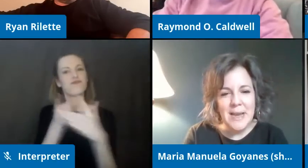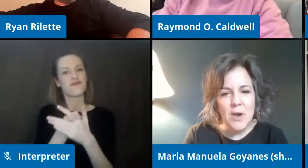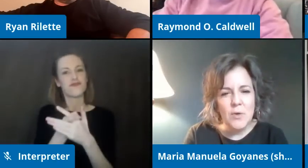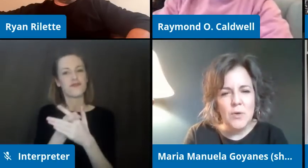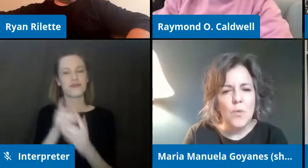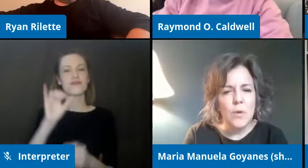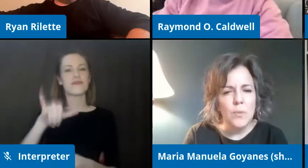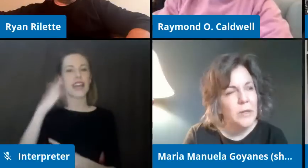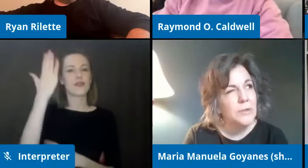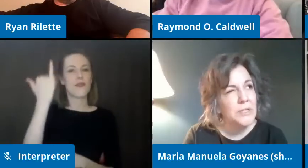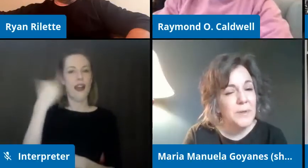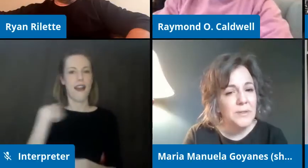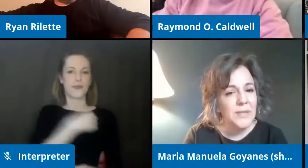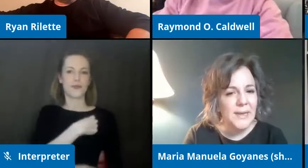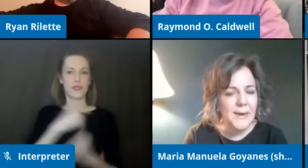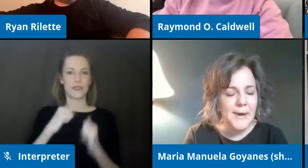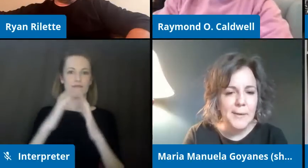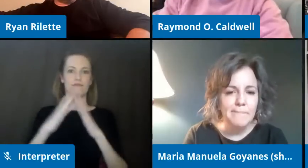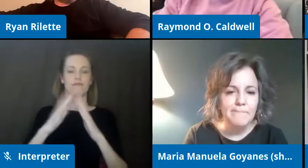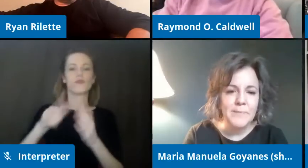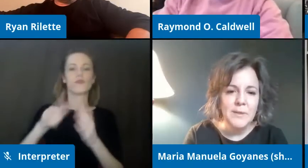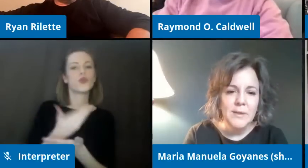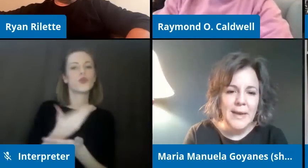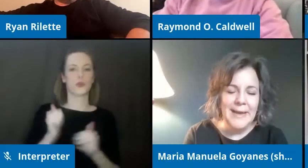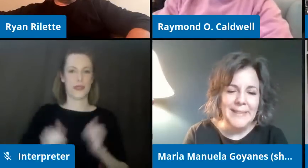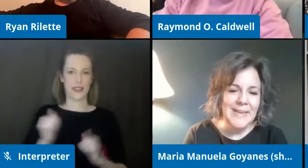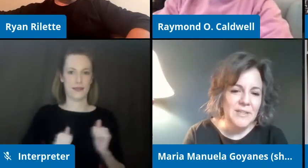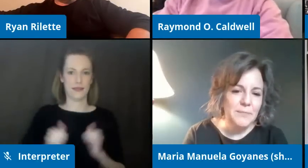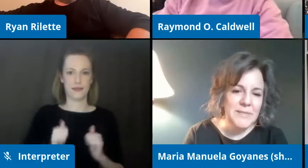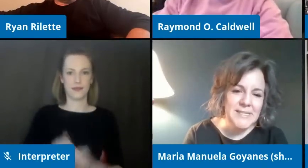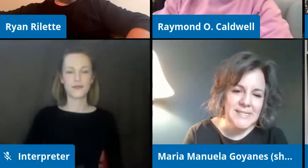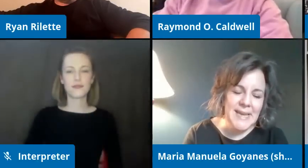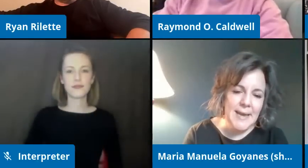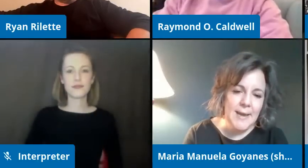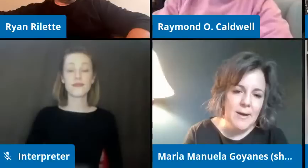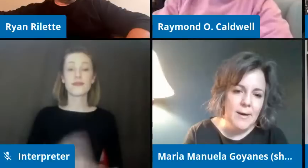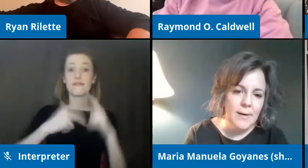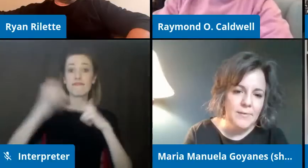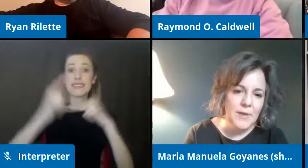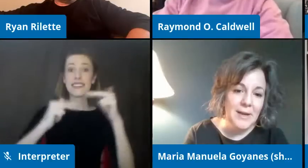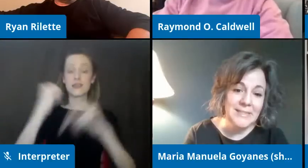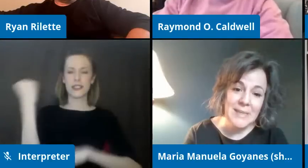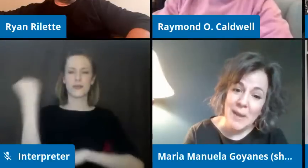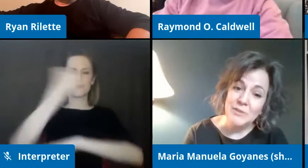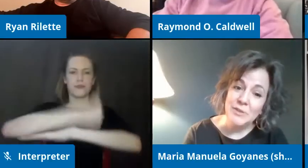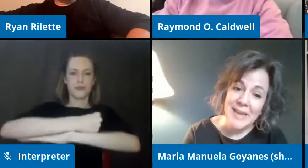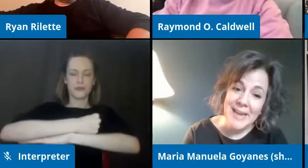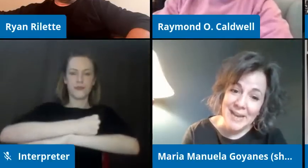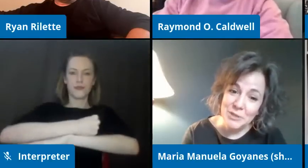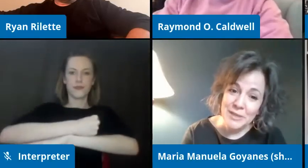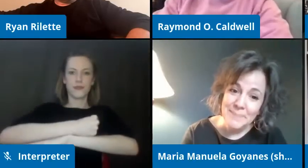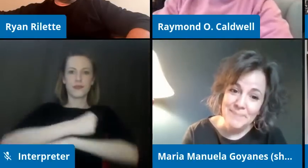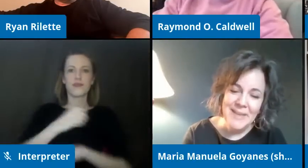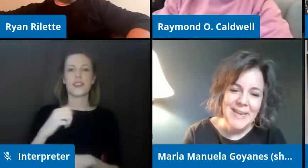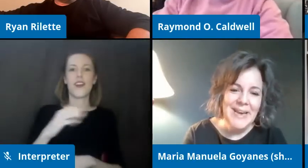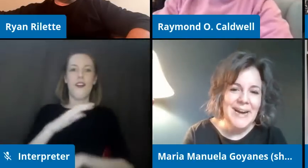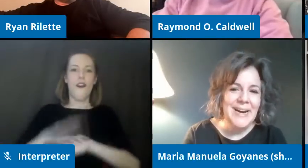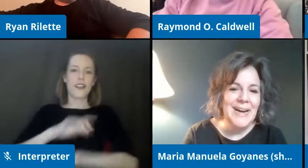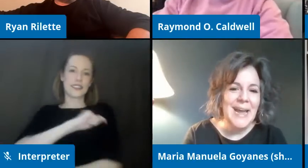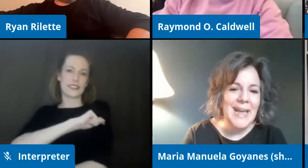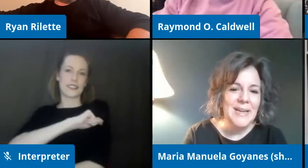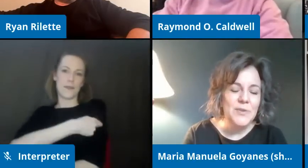We've been shut down, or we closed the building at the end of business day of St. Patrick's Day,